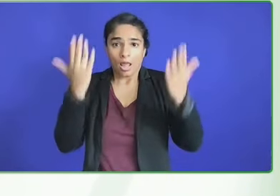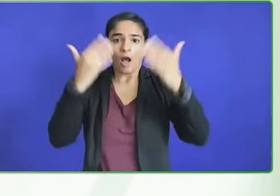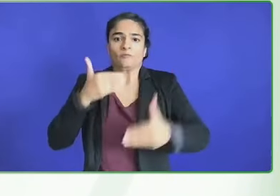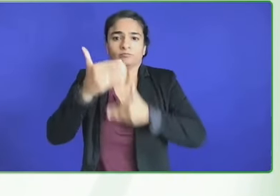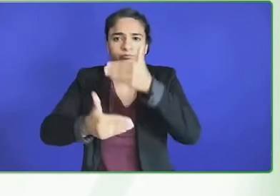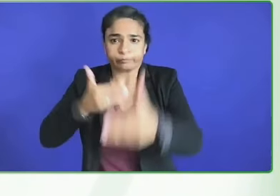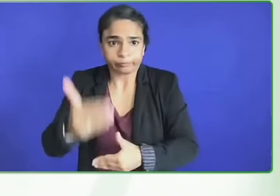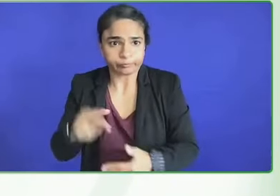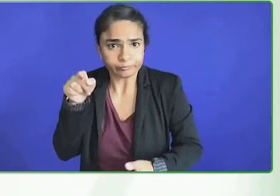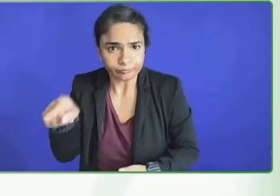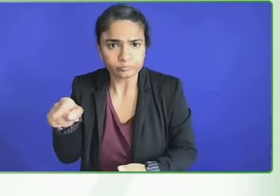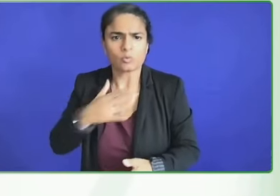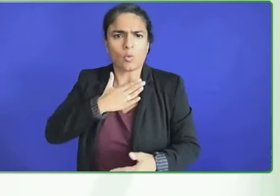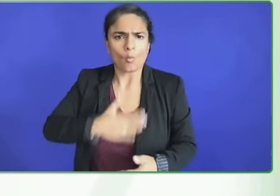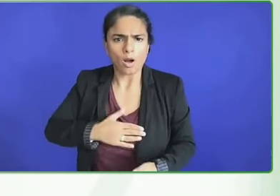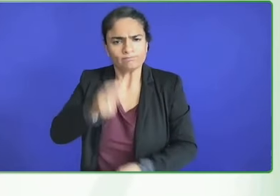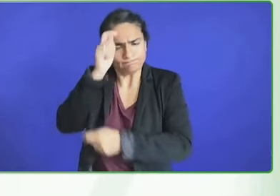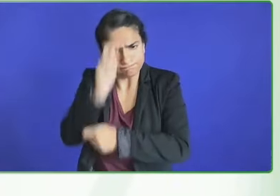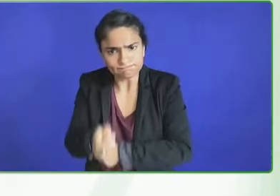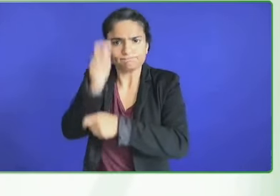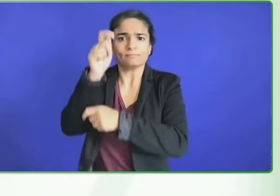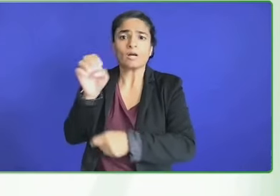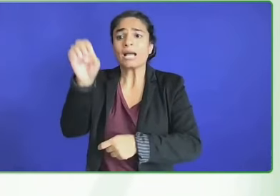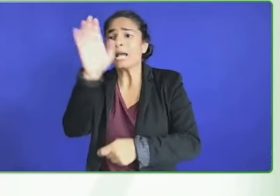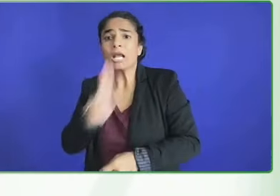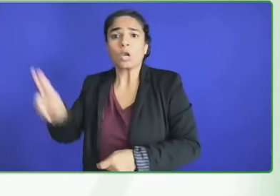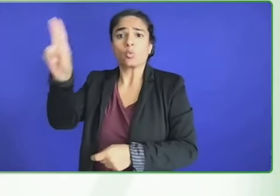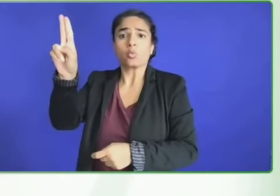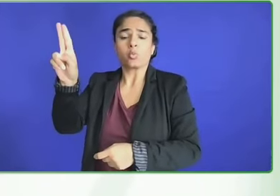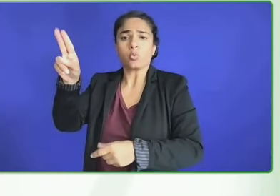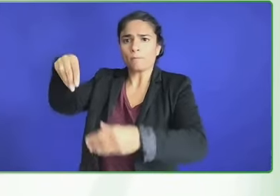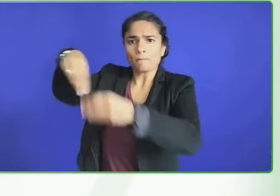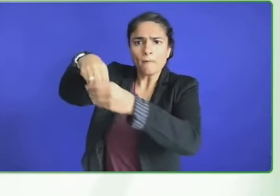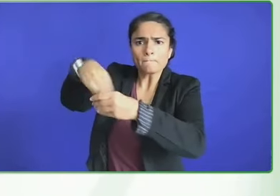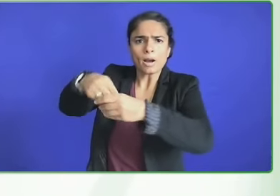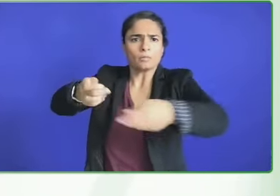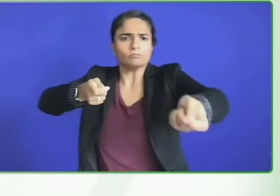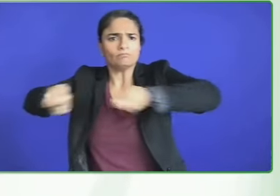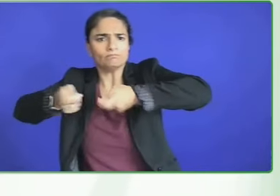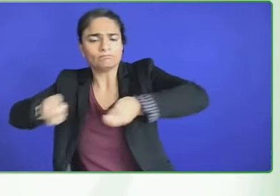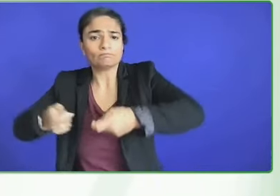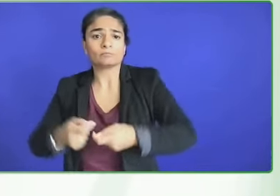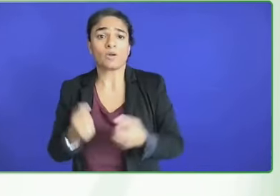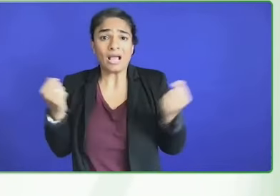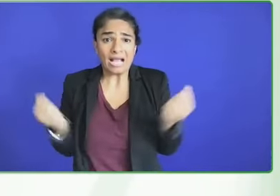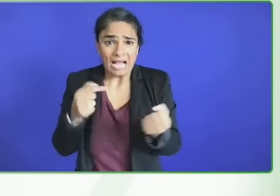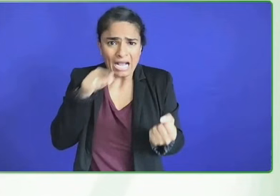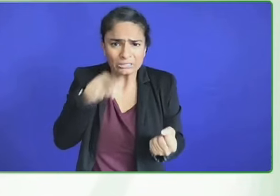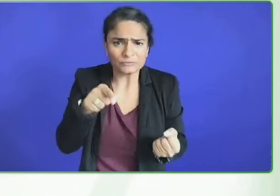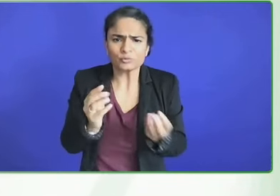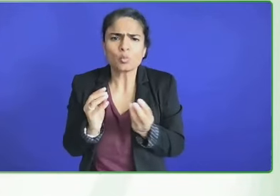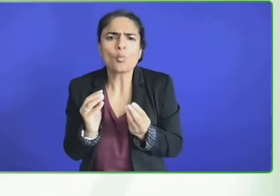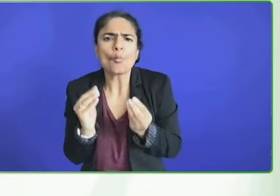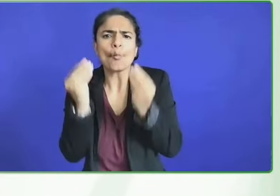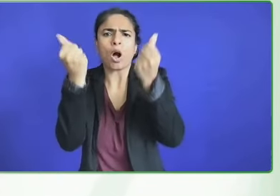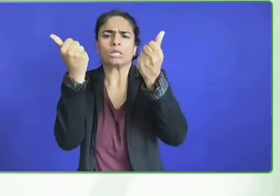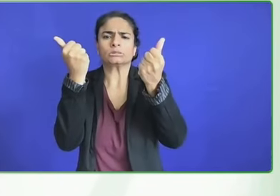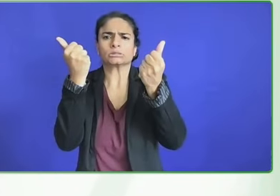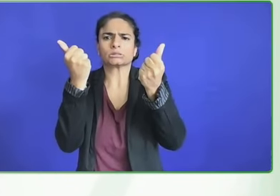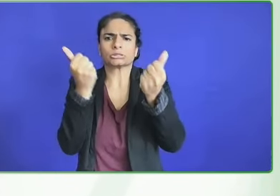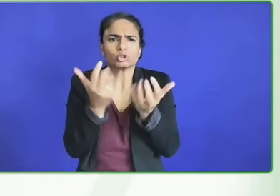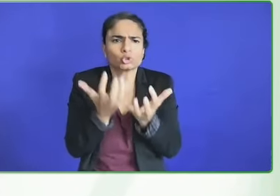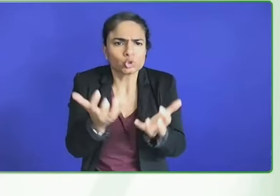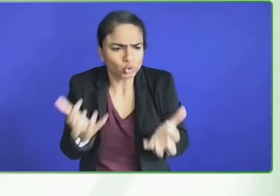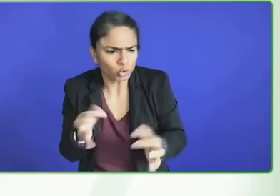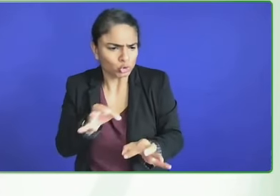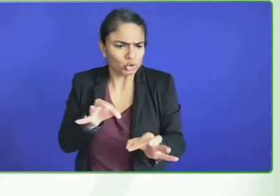more delay, I will go into the European Accessibility Act. Here, what I would like to say